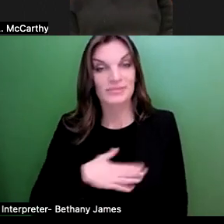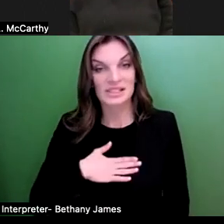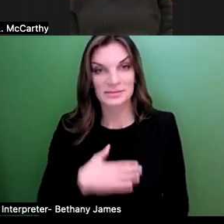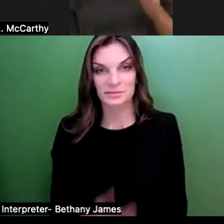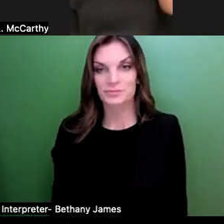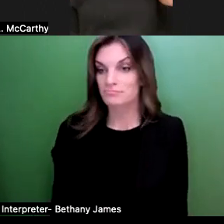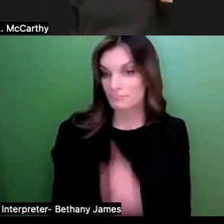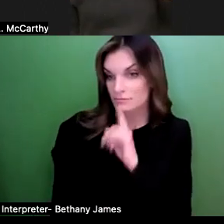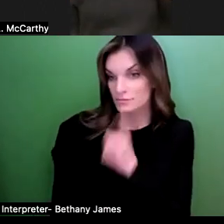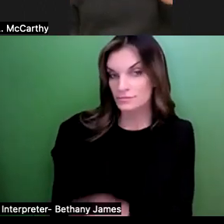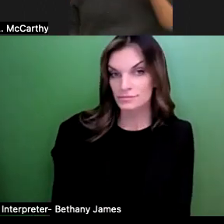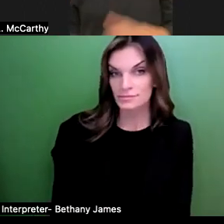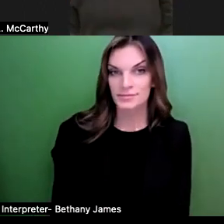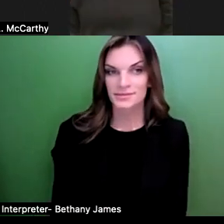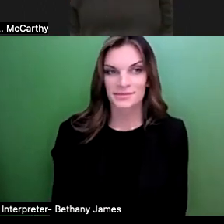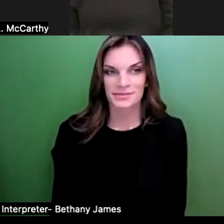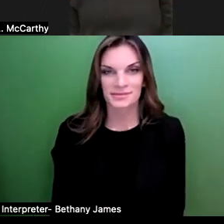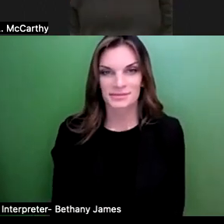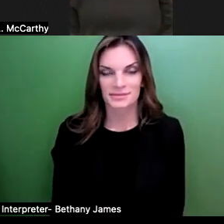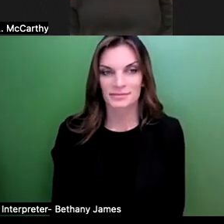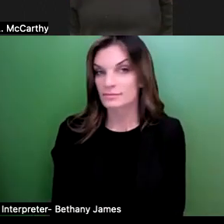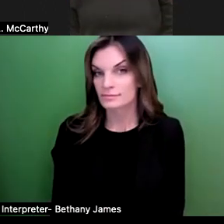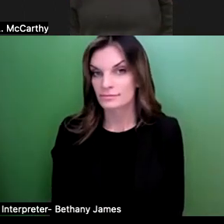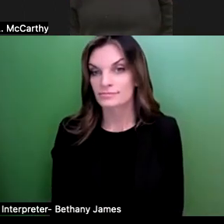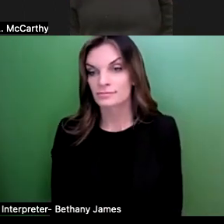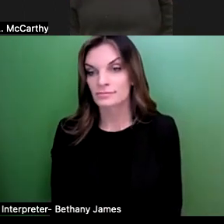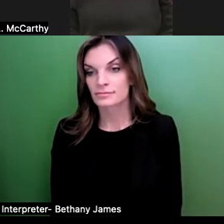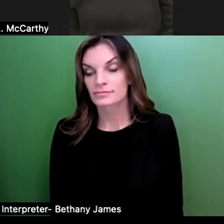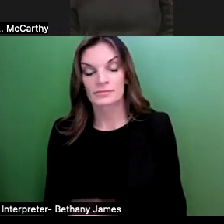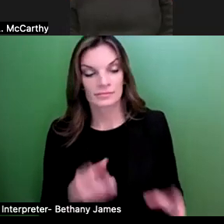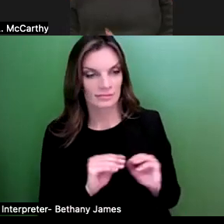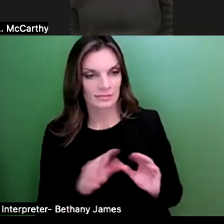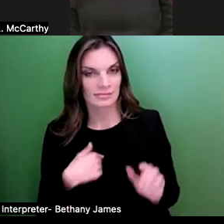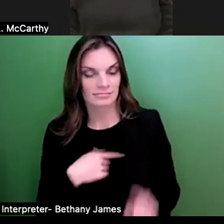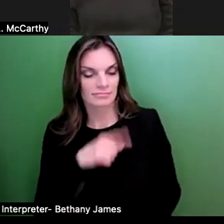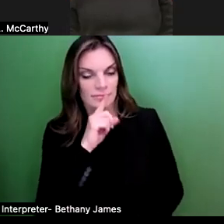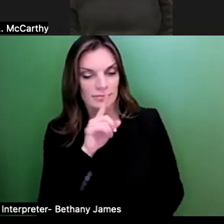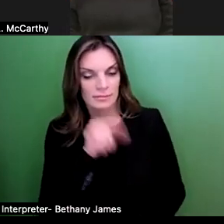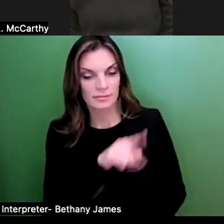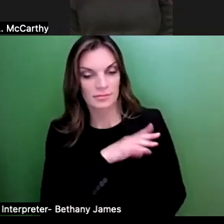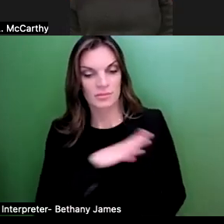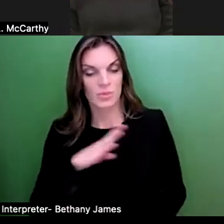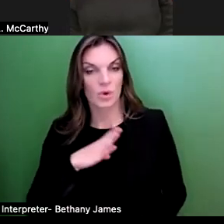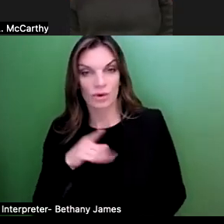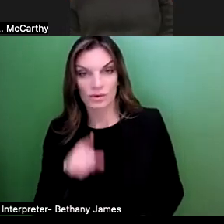Sure. 30 seconds. Thank you. To clarify, I'm not saying that the board sold River Plaza